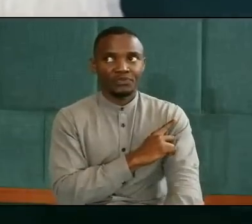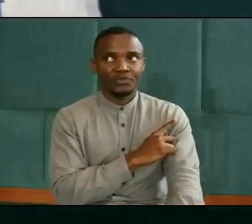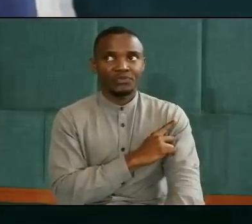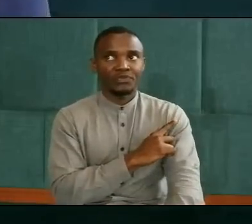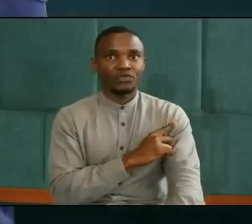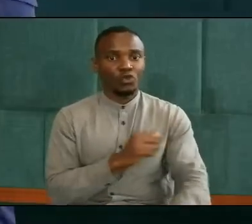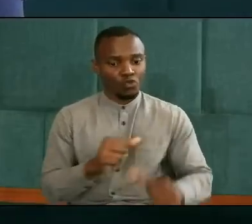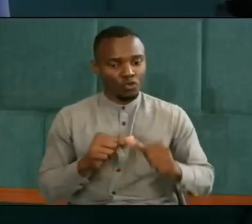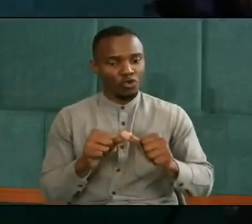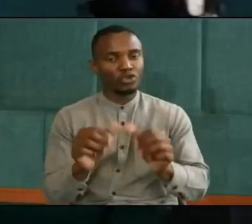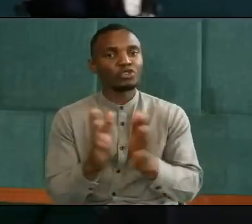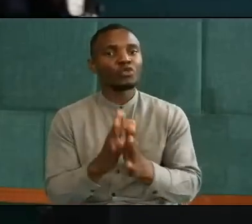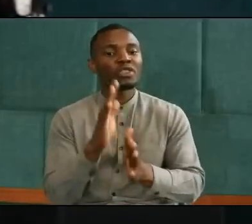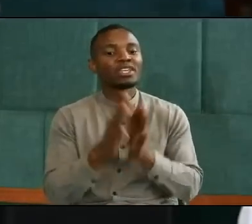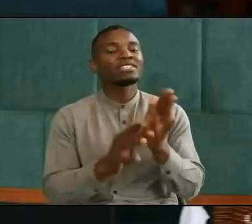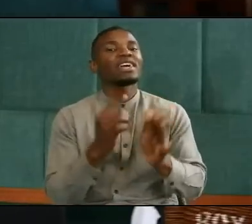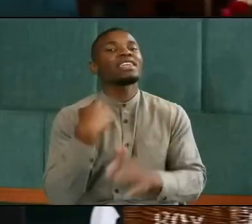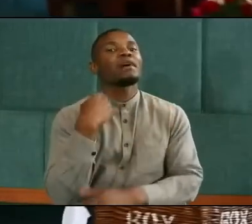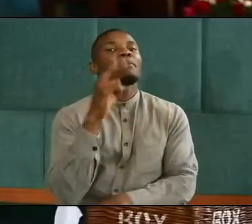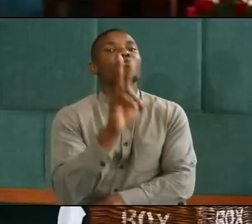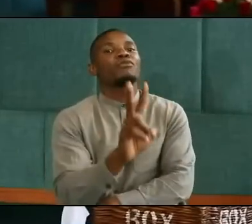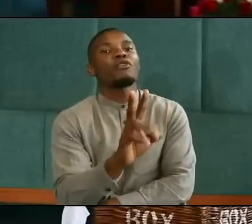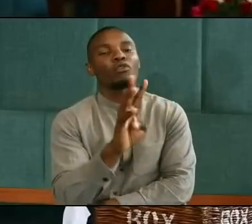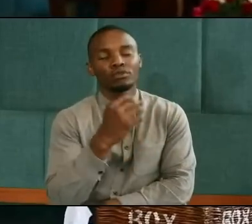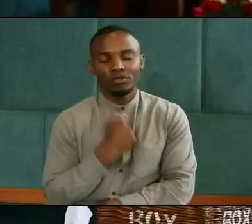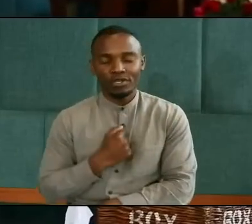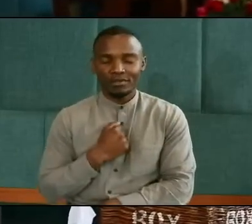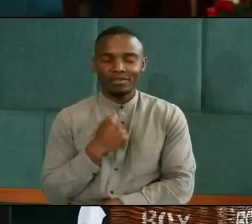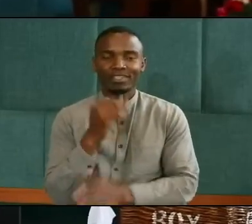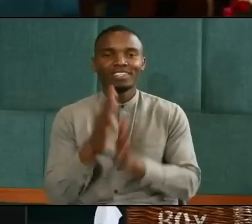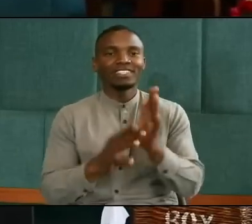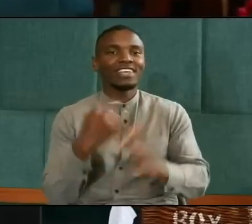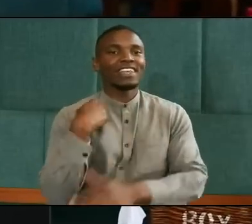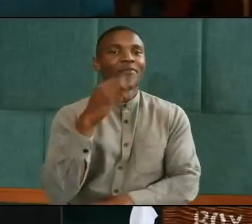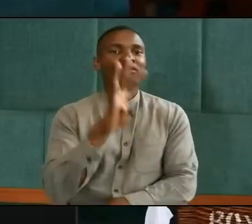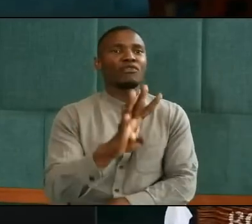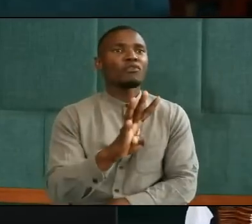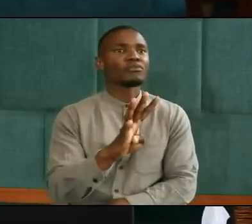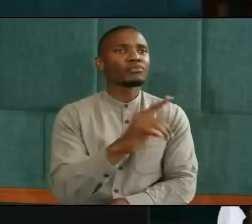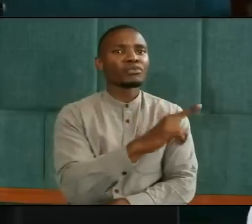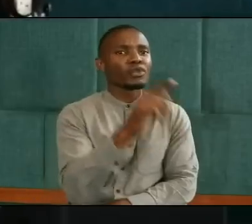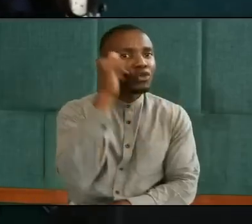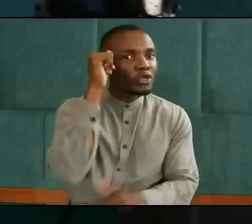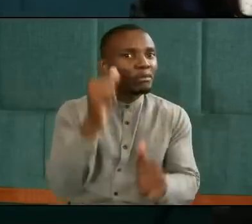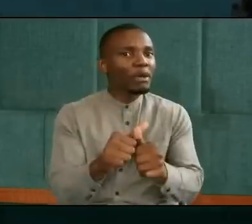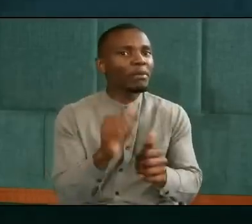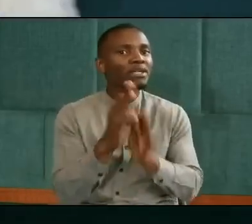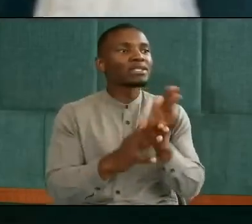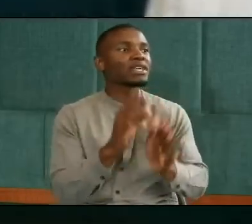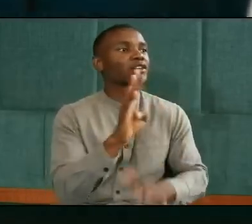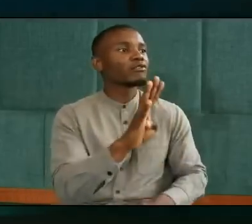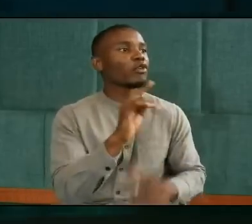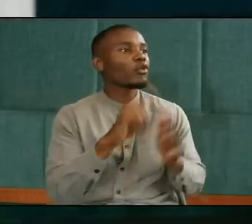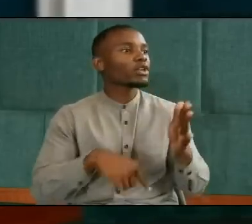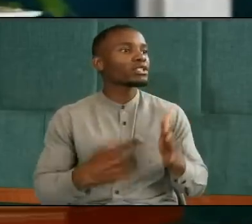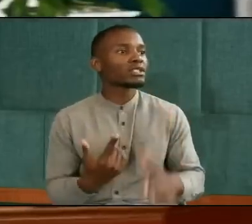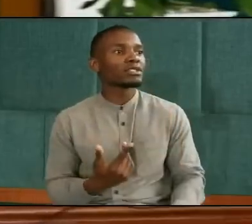So let's move on to sign number four. Sign number four. What was it again? Anybody remember?